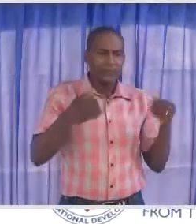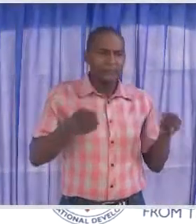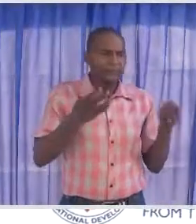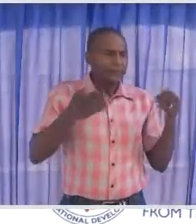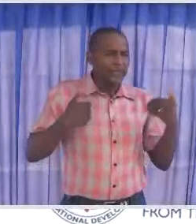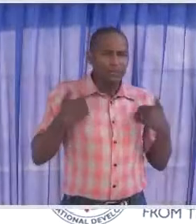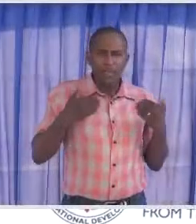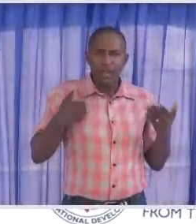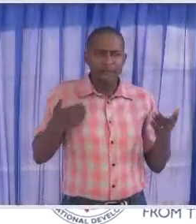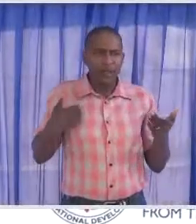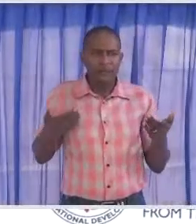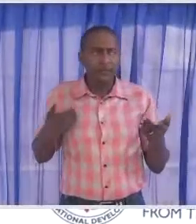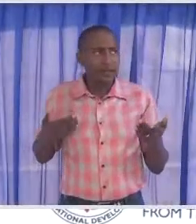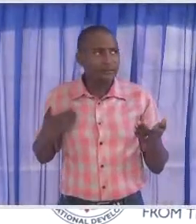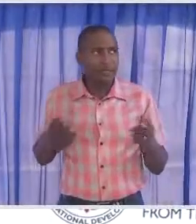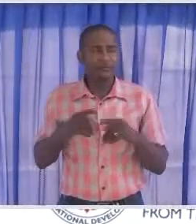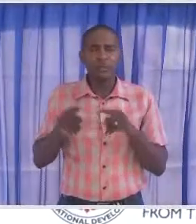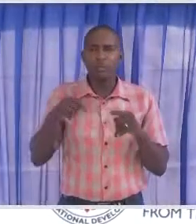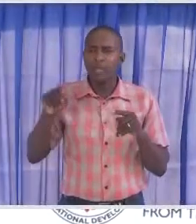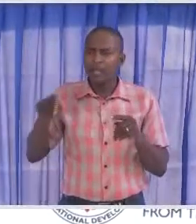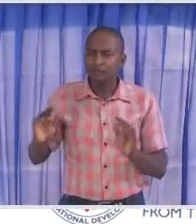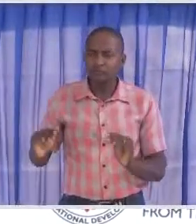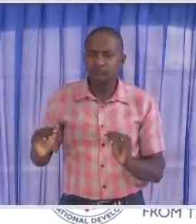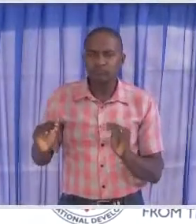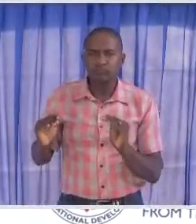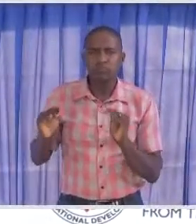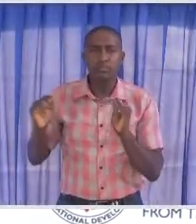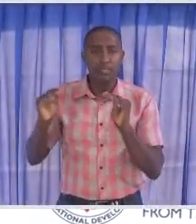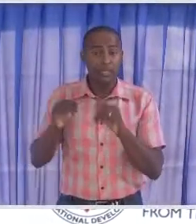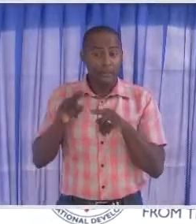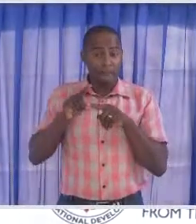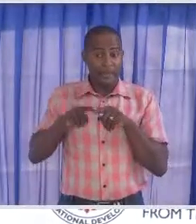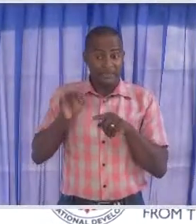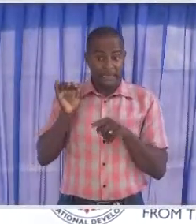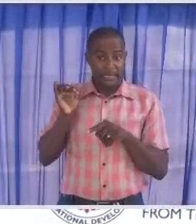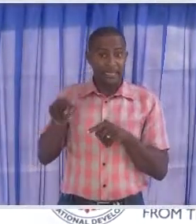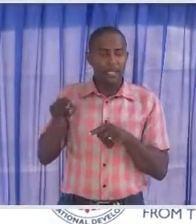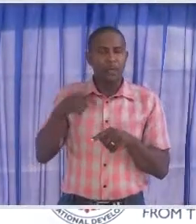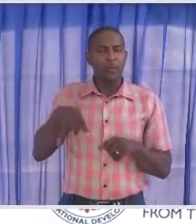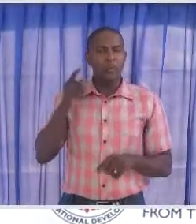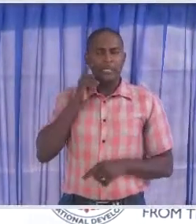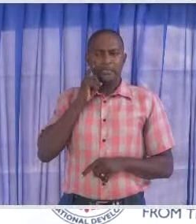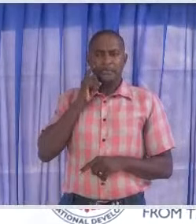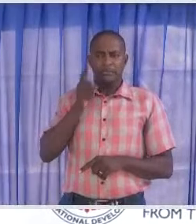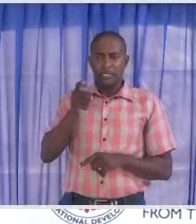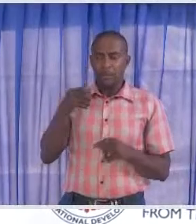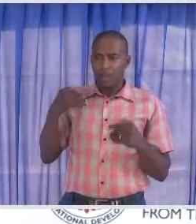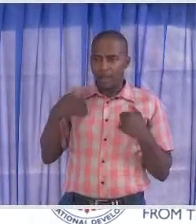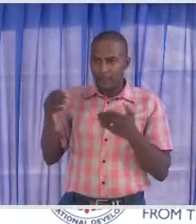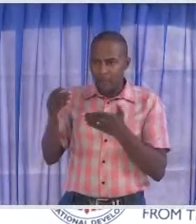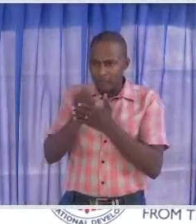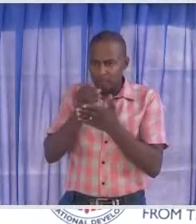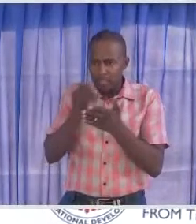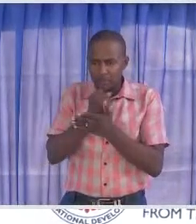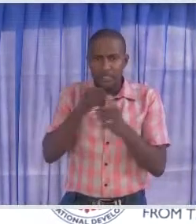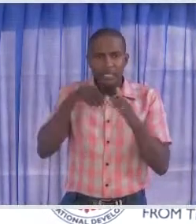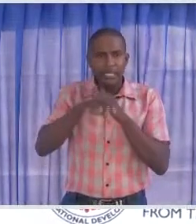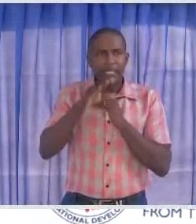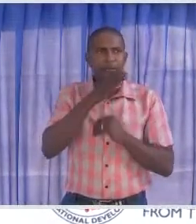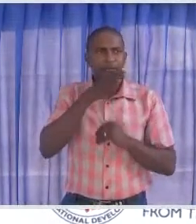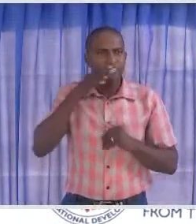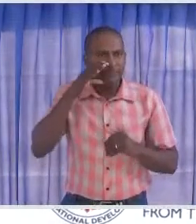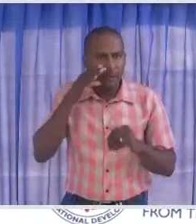we had to do a labor market sectors review. And based on that, we saw that there were opportunities in